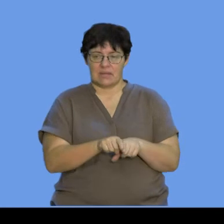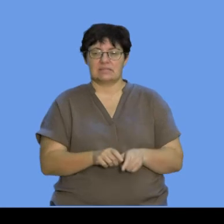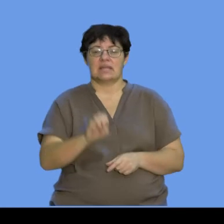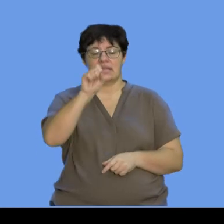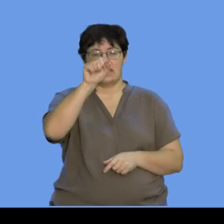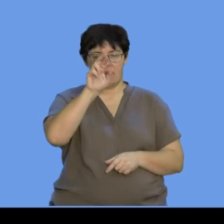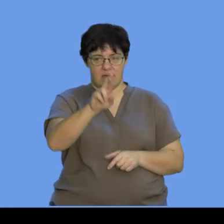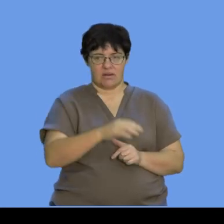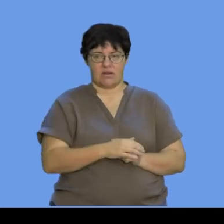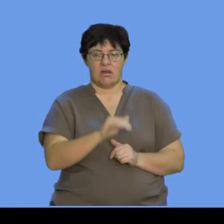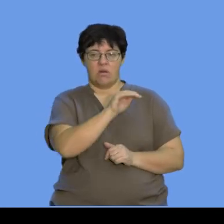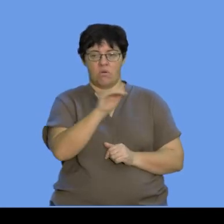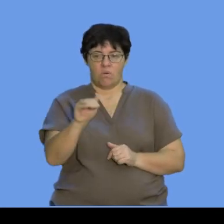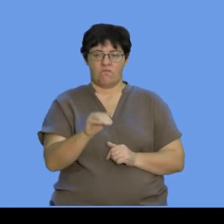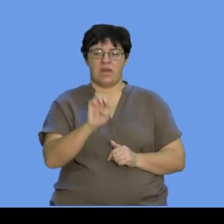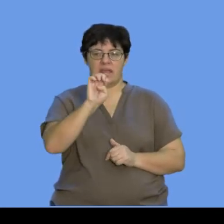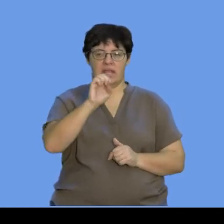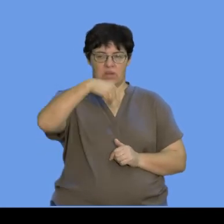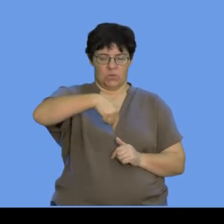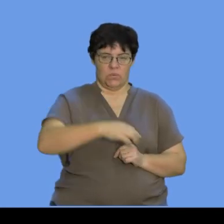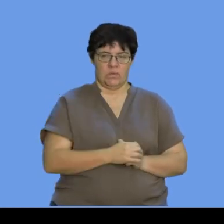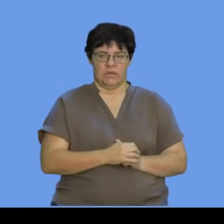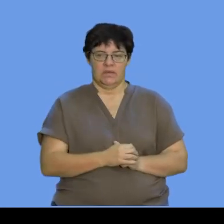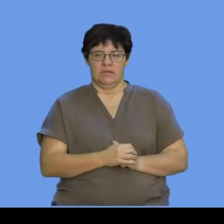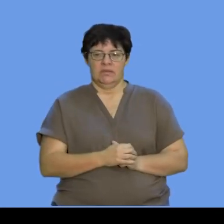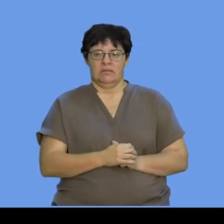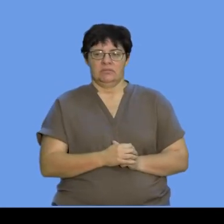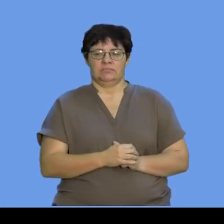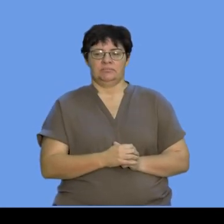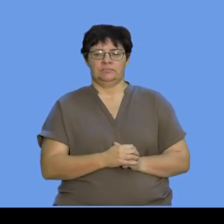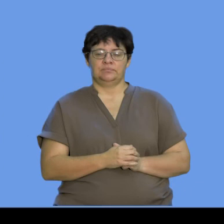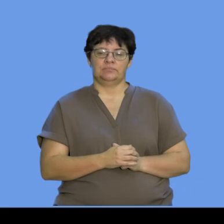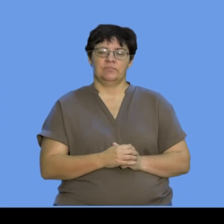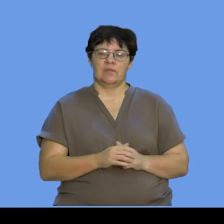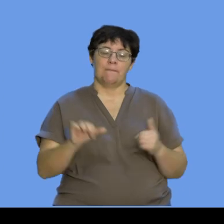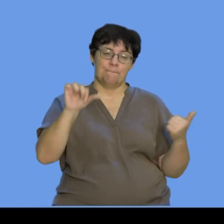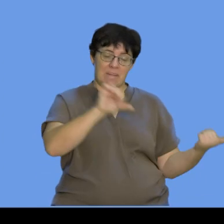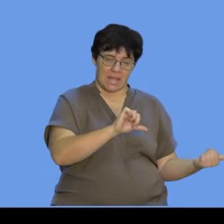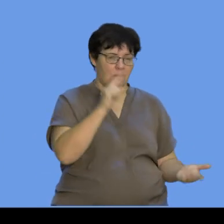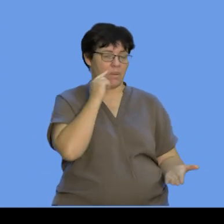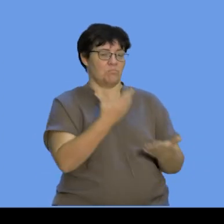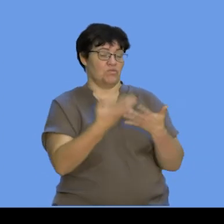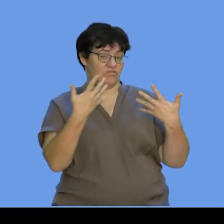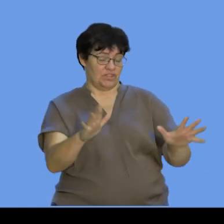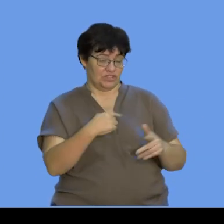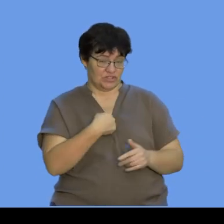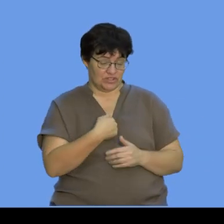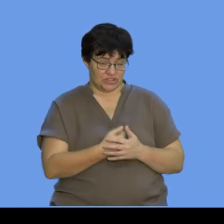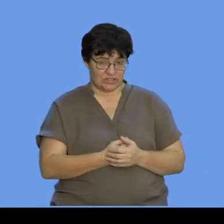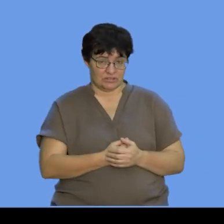same as Er over Eq, right? So I'm going to go back to what I proved as